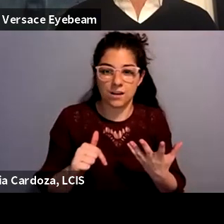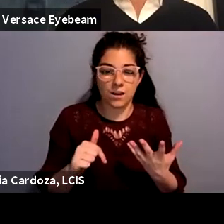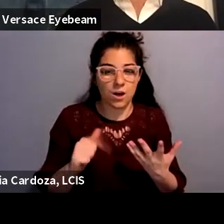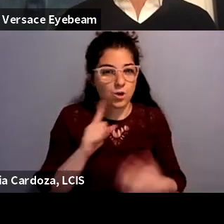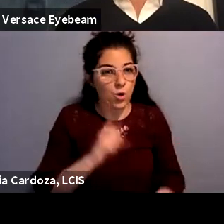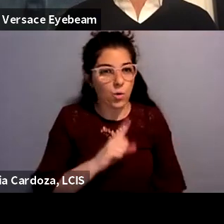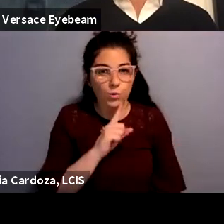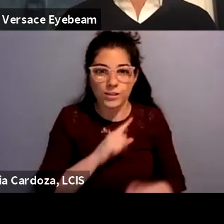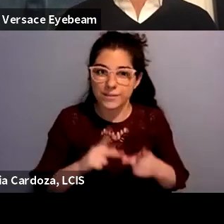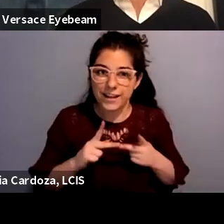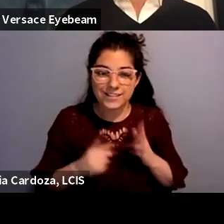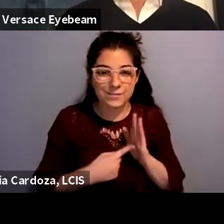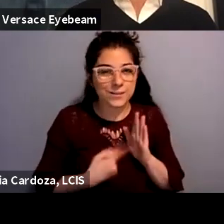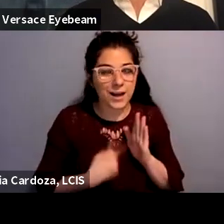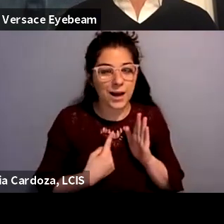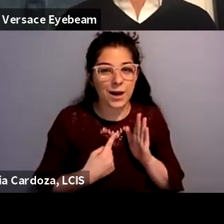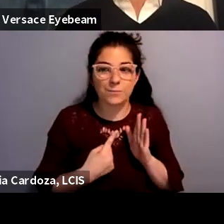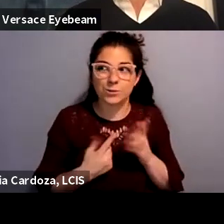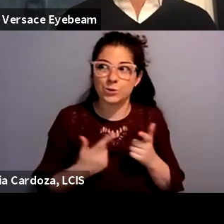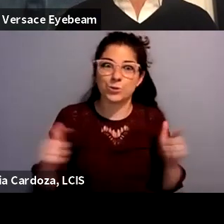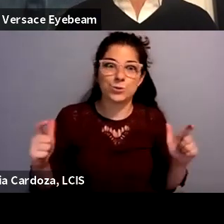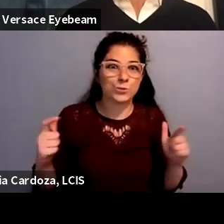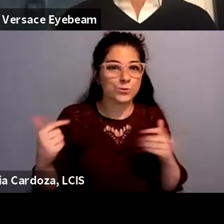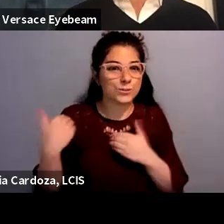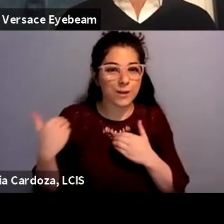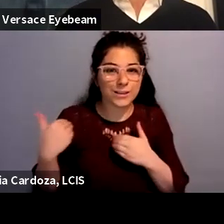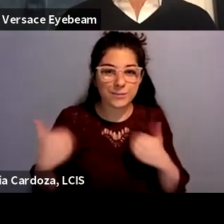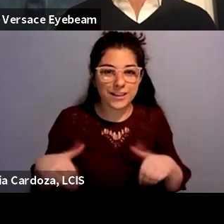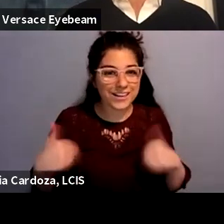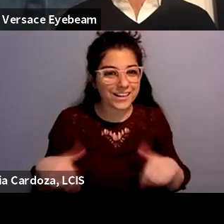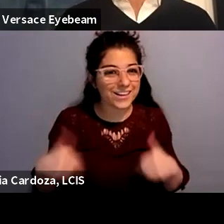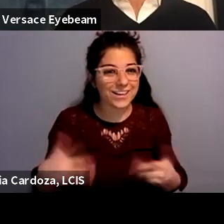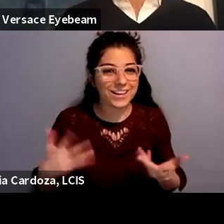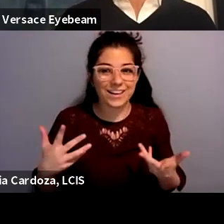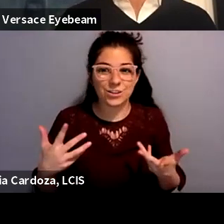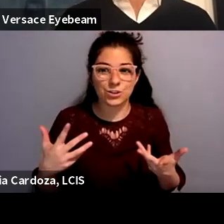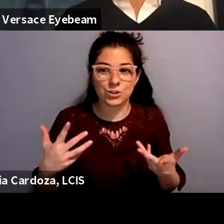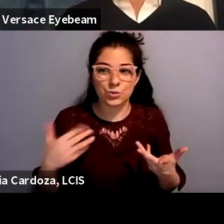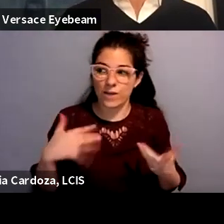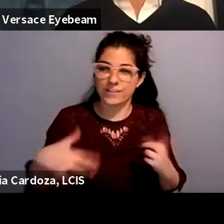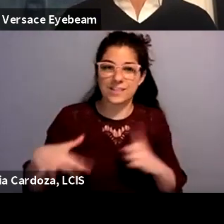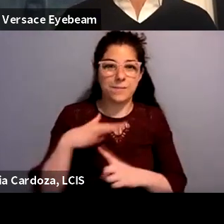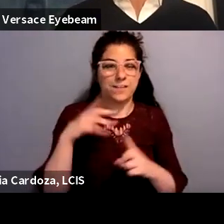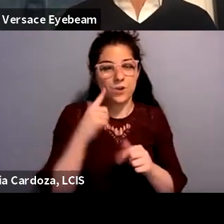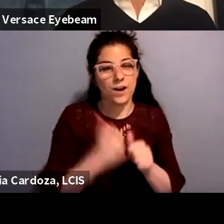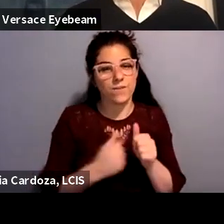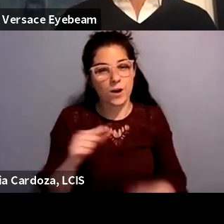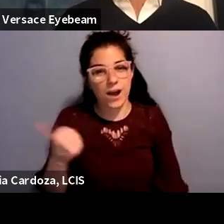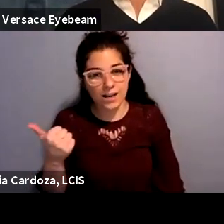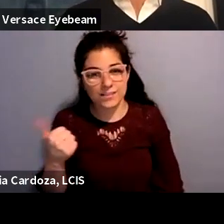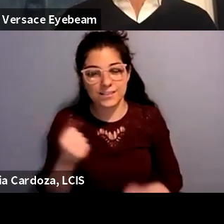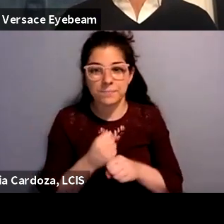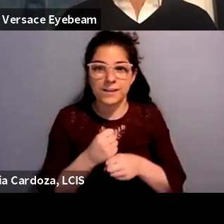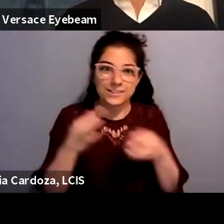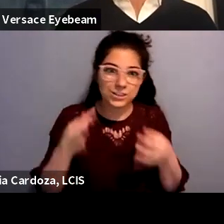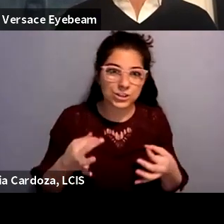to be often with huge responsibility to hold space for everyone else and make decisions